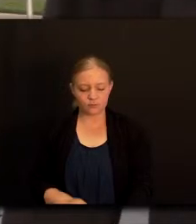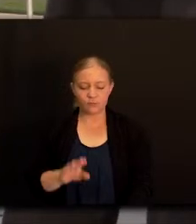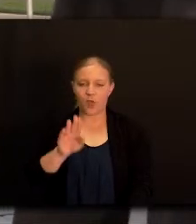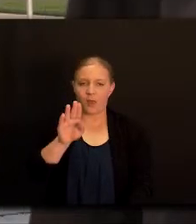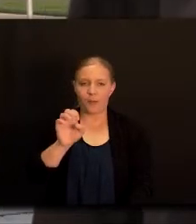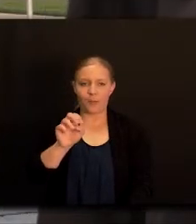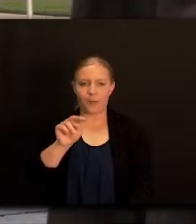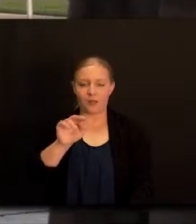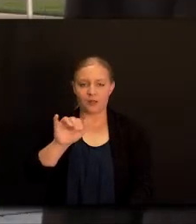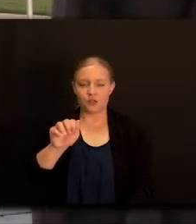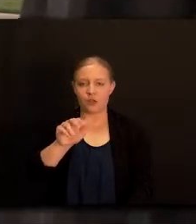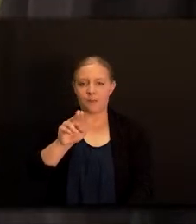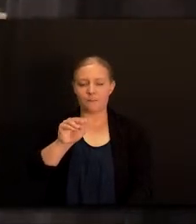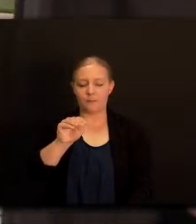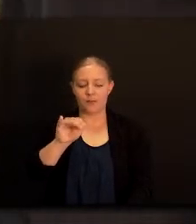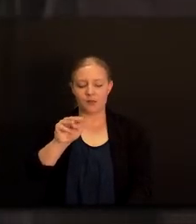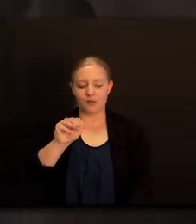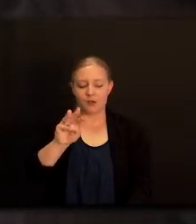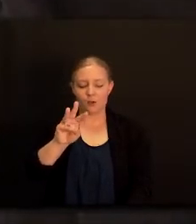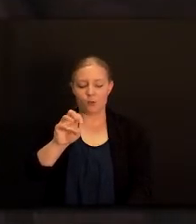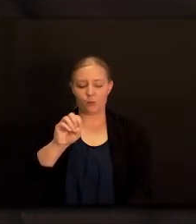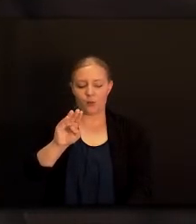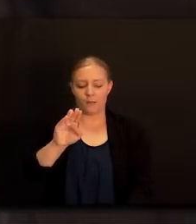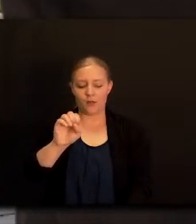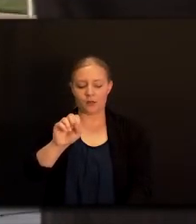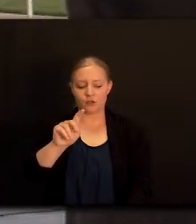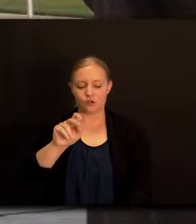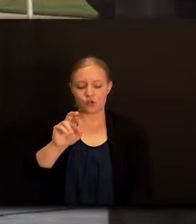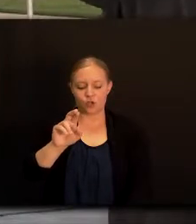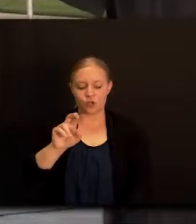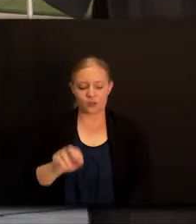Benjamin Michael Webster.